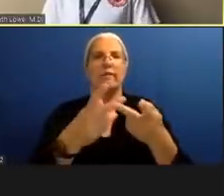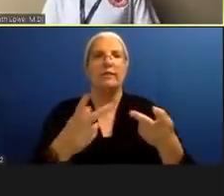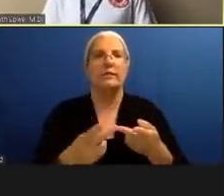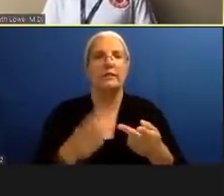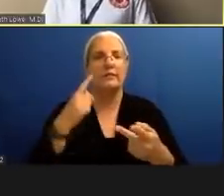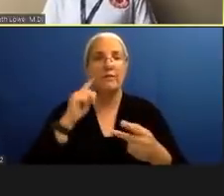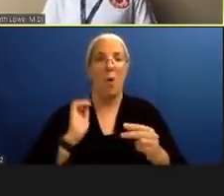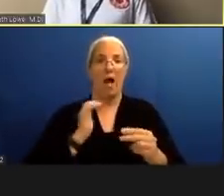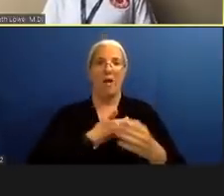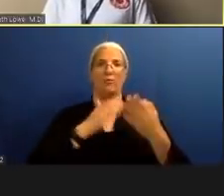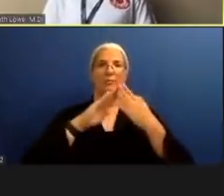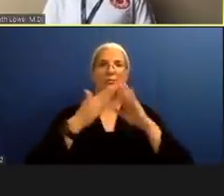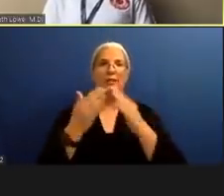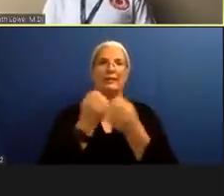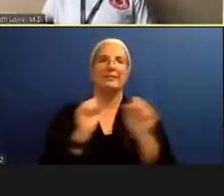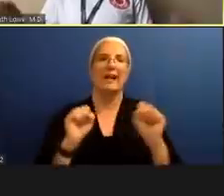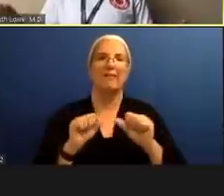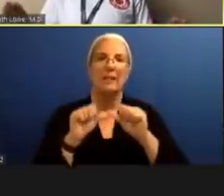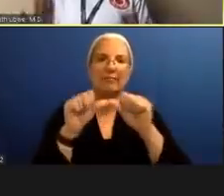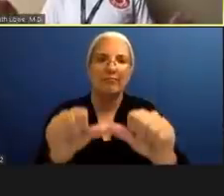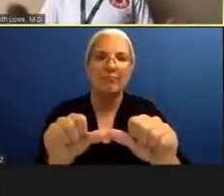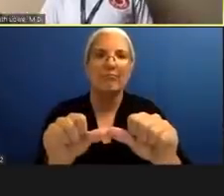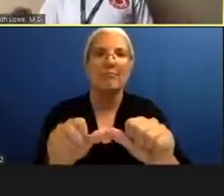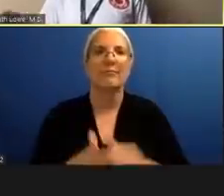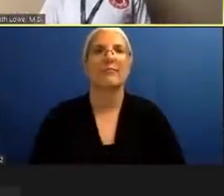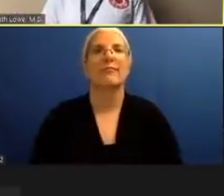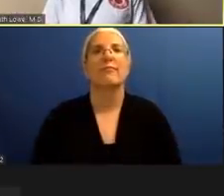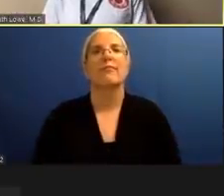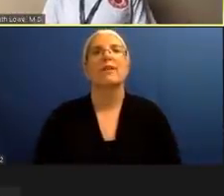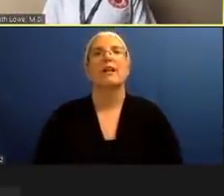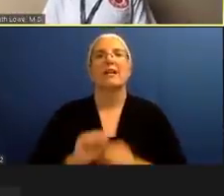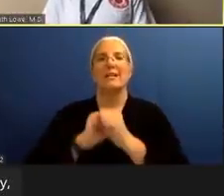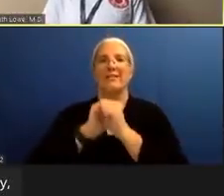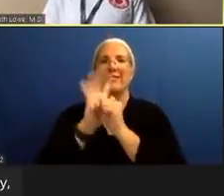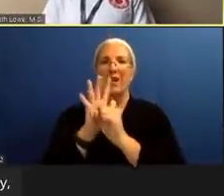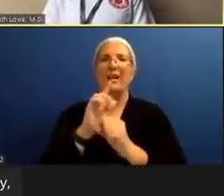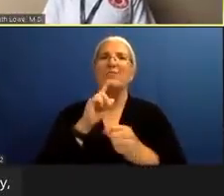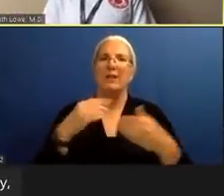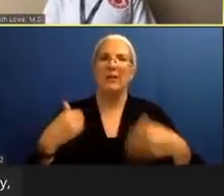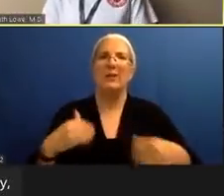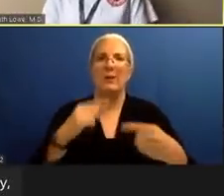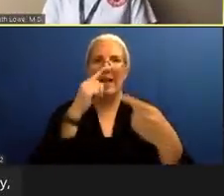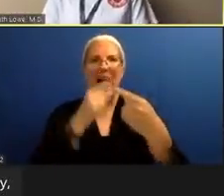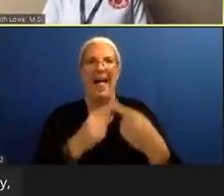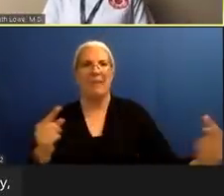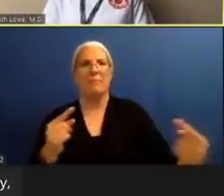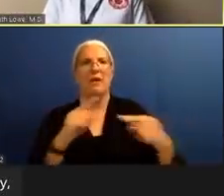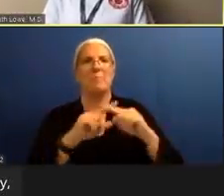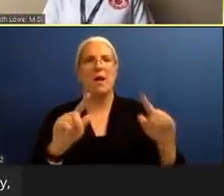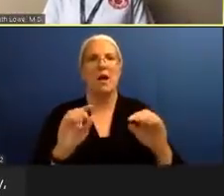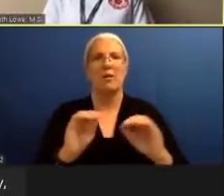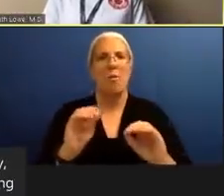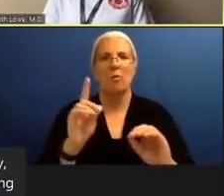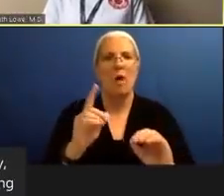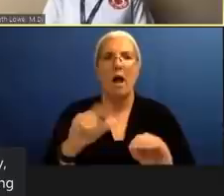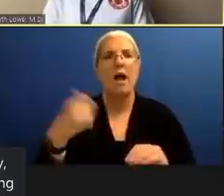the virus is the enemy, not any other, there's no other competition. It's really just trying to keep our community safe.